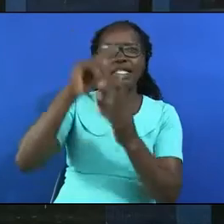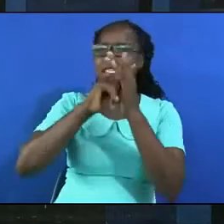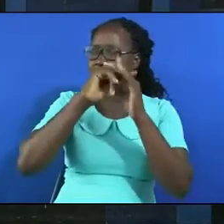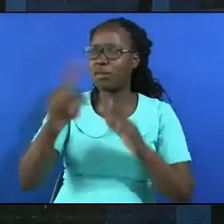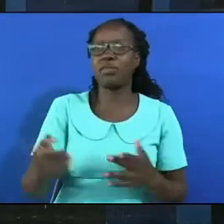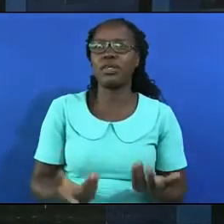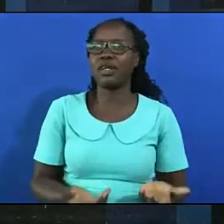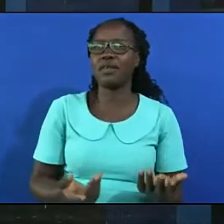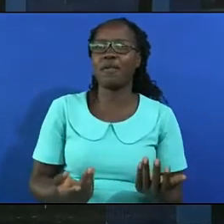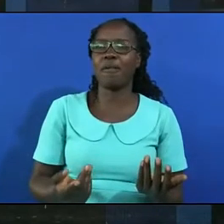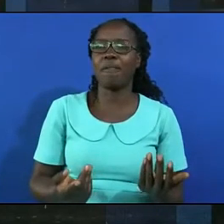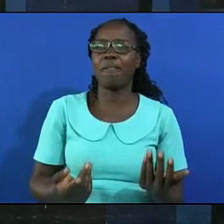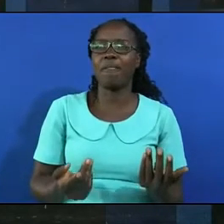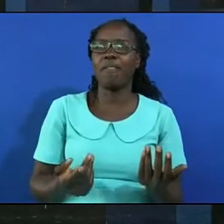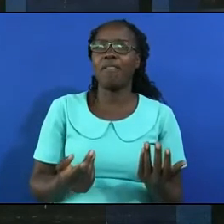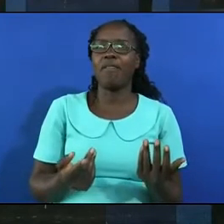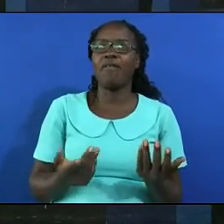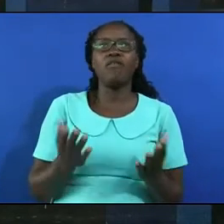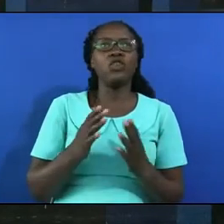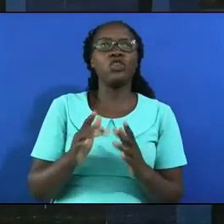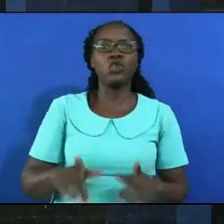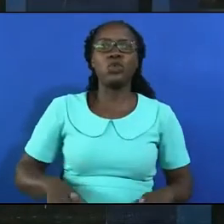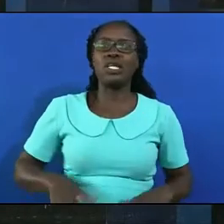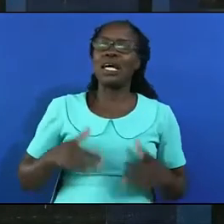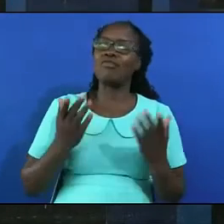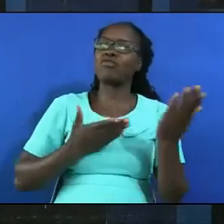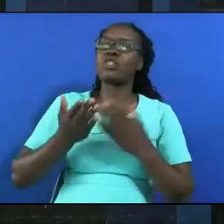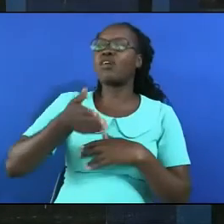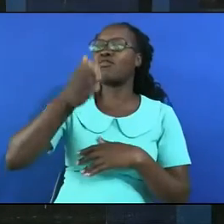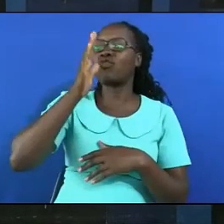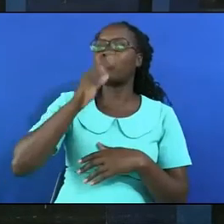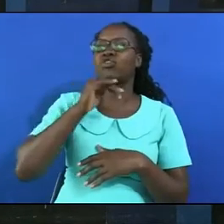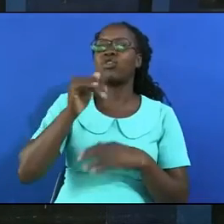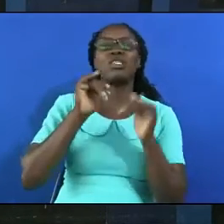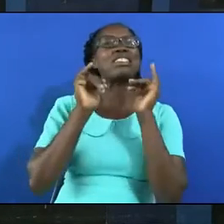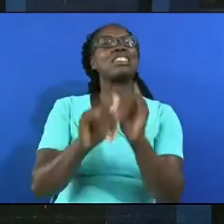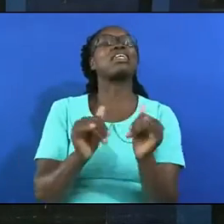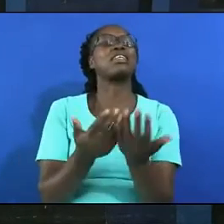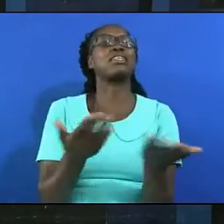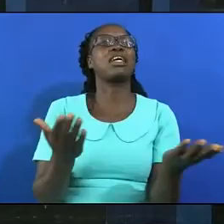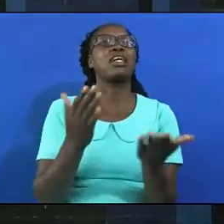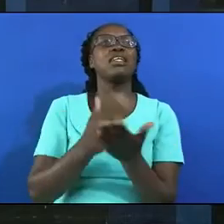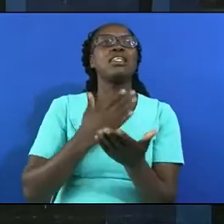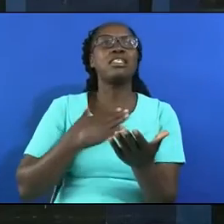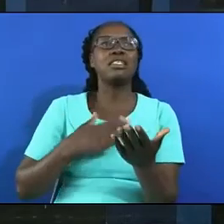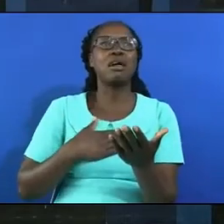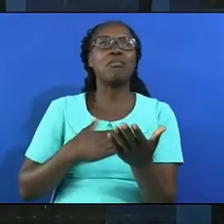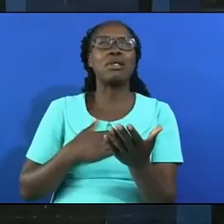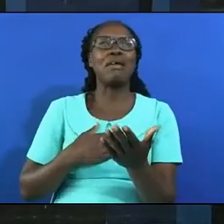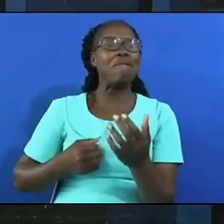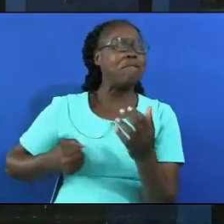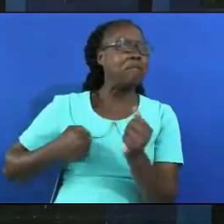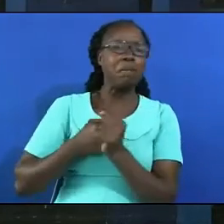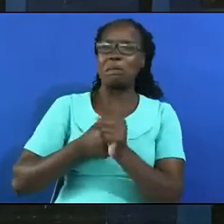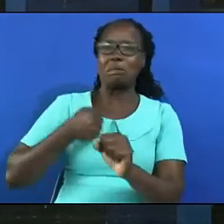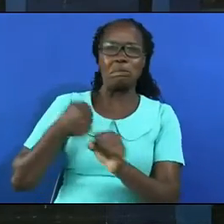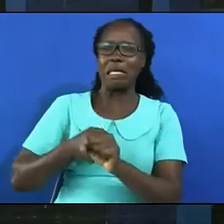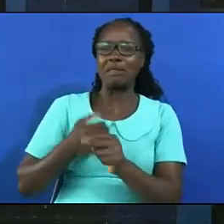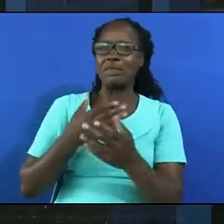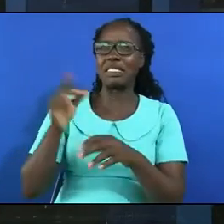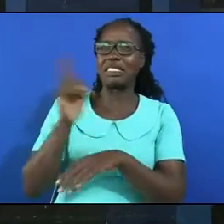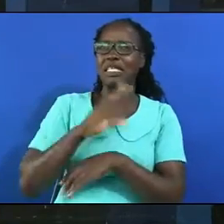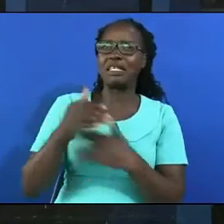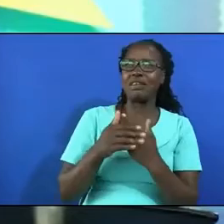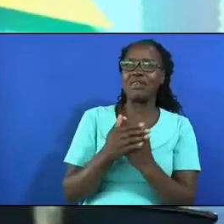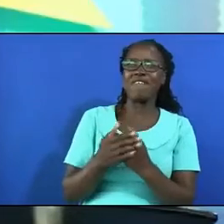disappear. You deserve a life to serve God, not staying there. Somebody is pounding you every day. Somebody